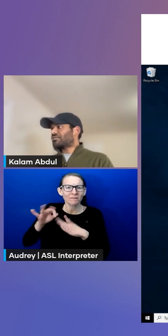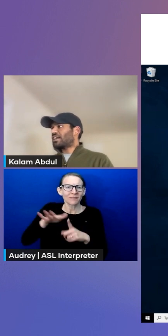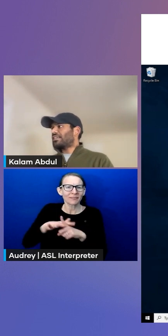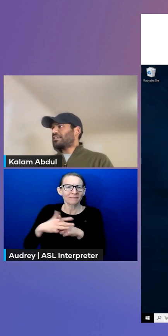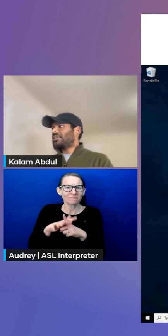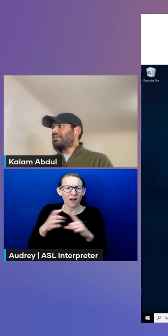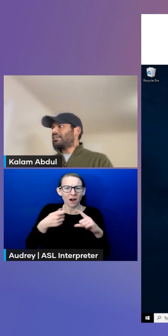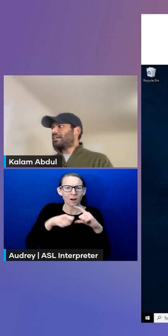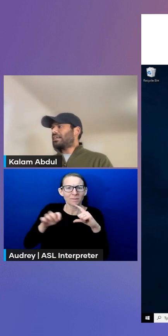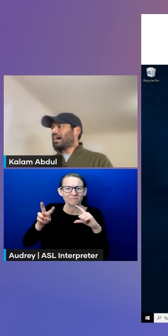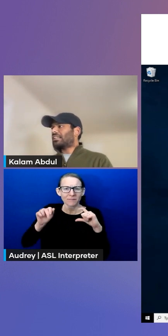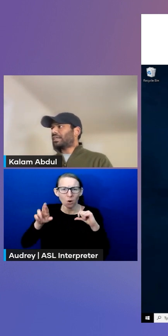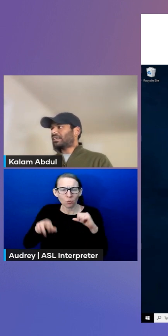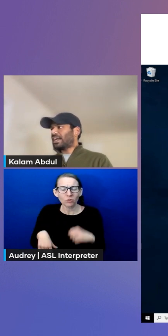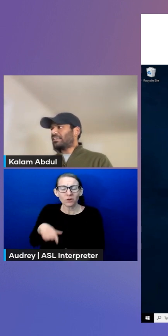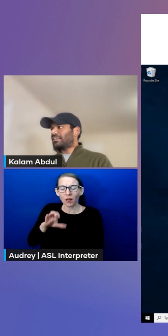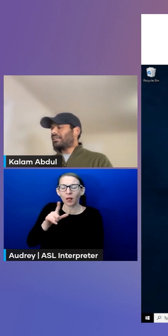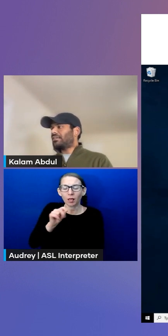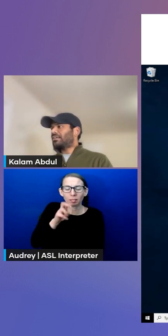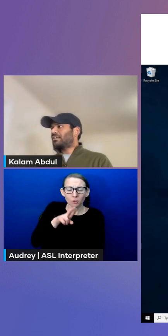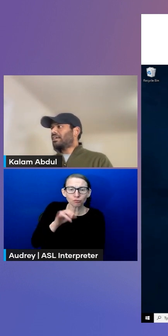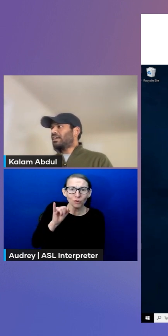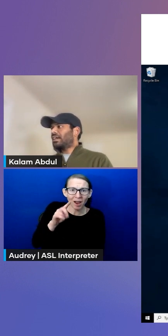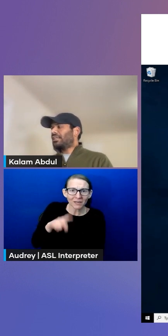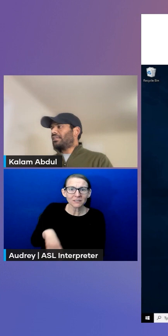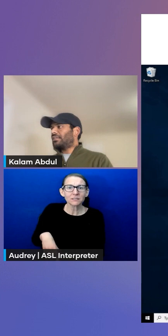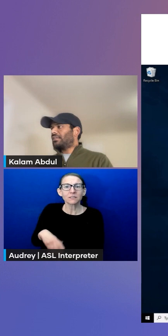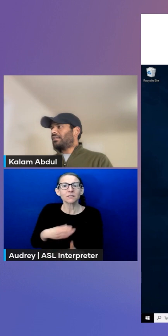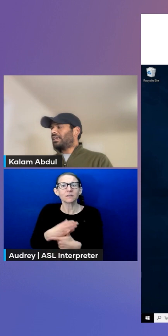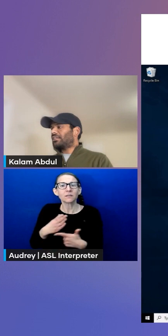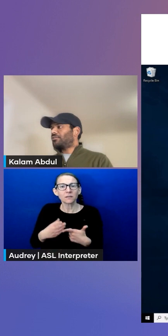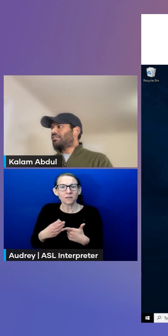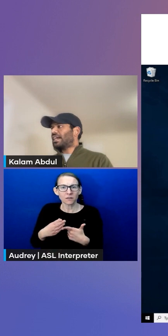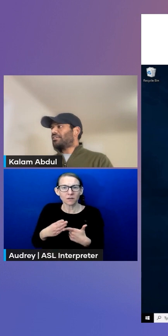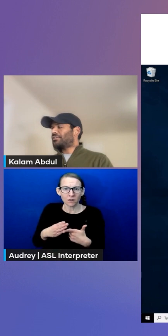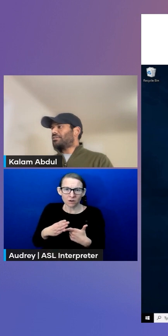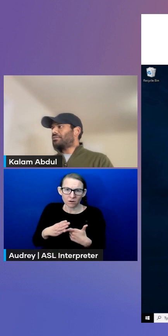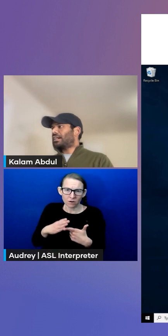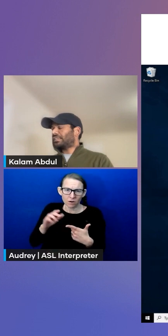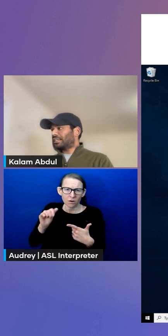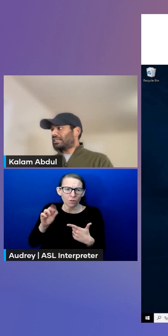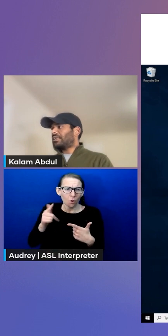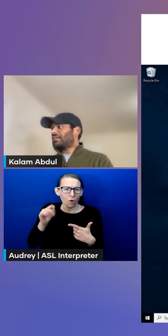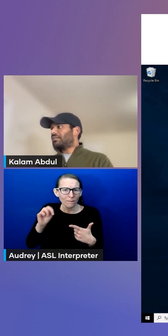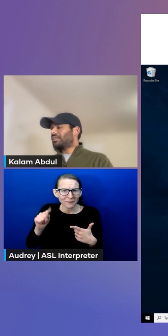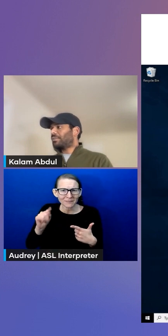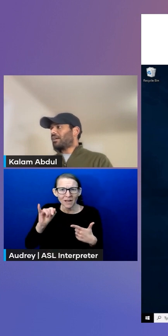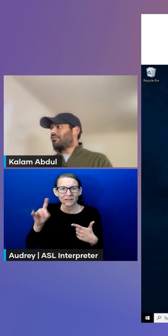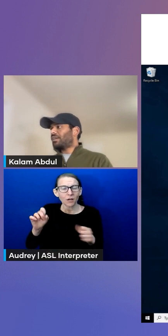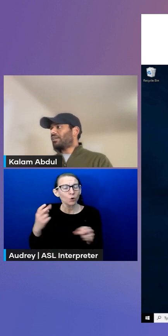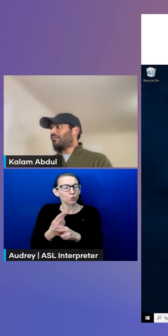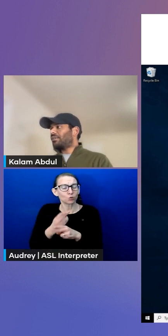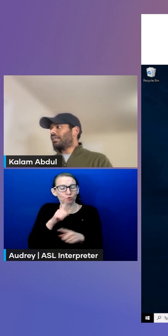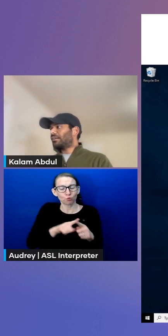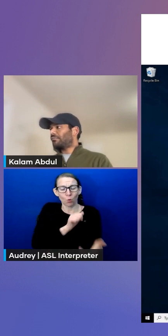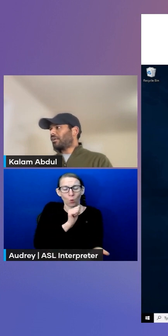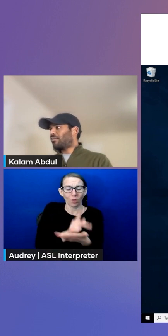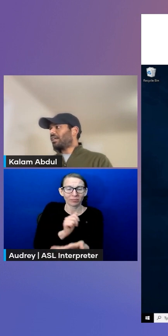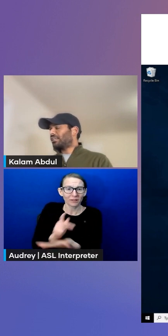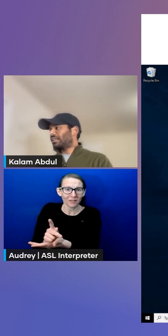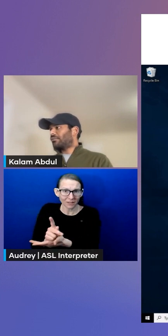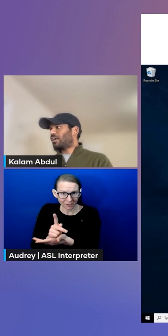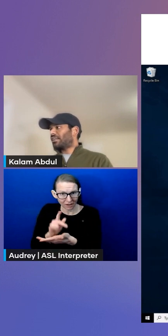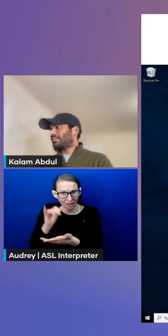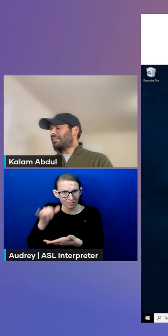like cluster ID and auth method ID, and they can use that to authenticate to the boundary with the